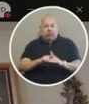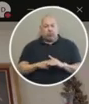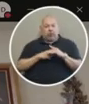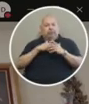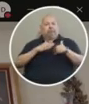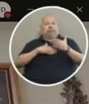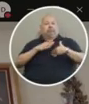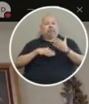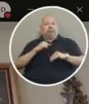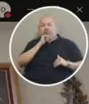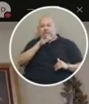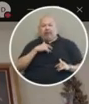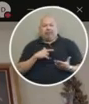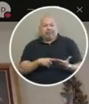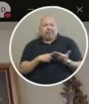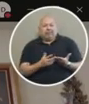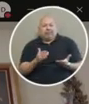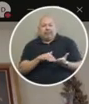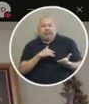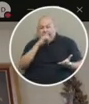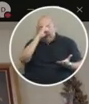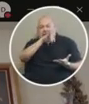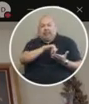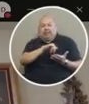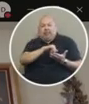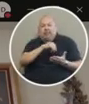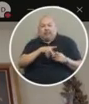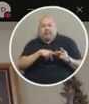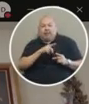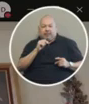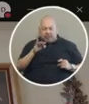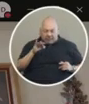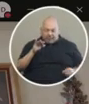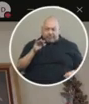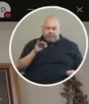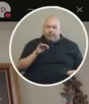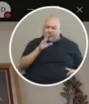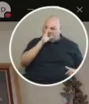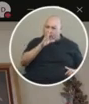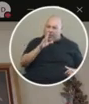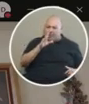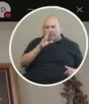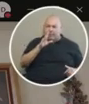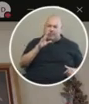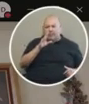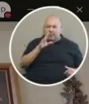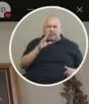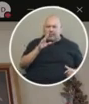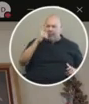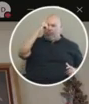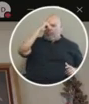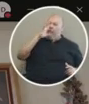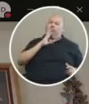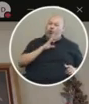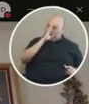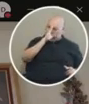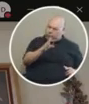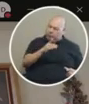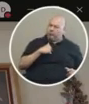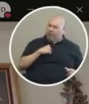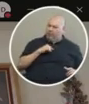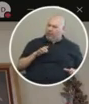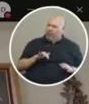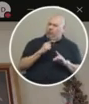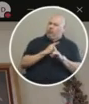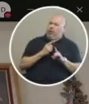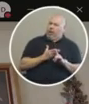again, and then we don't have to have these discussions. I think that's the kind of direct talk that our community wants to hear. We've done a lot of the